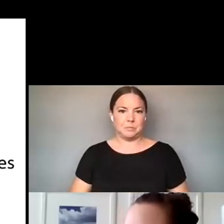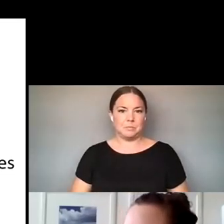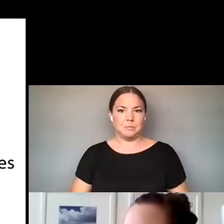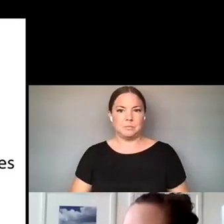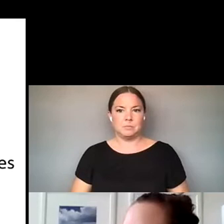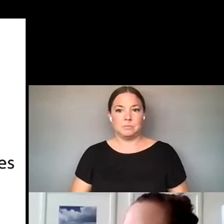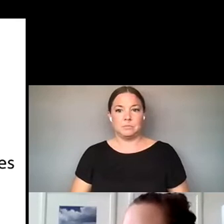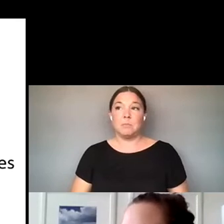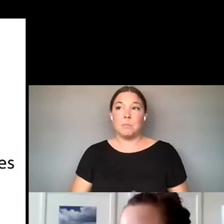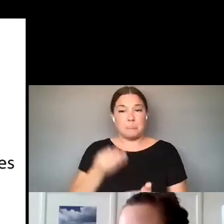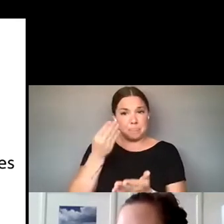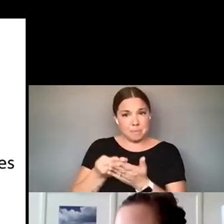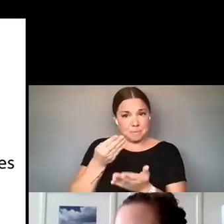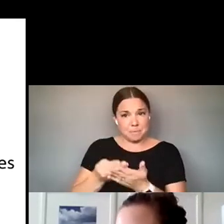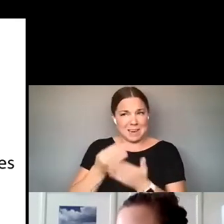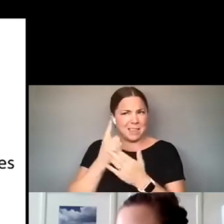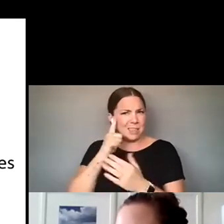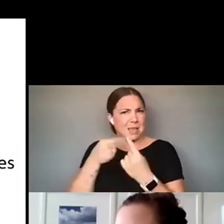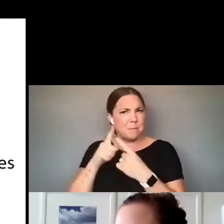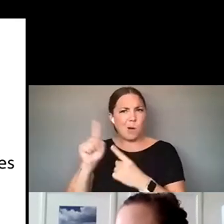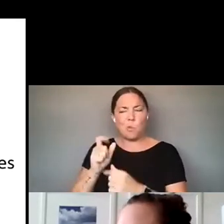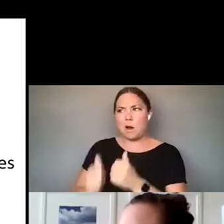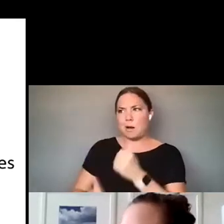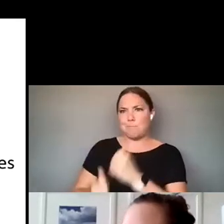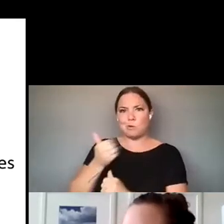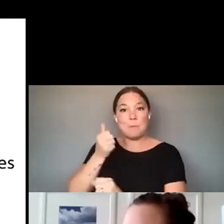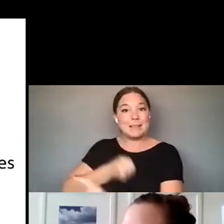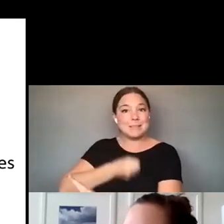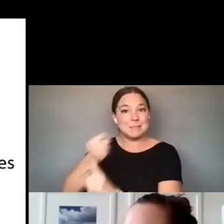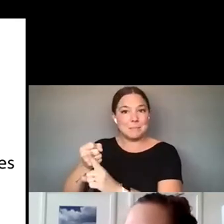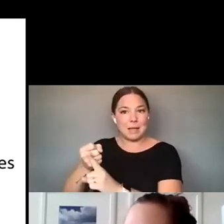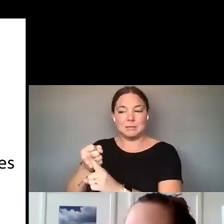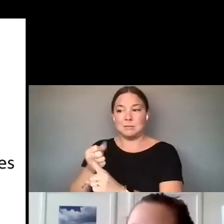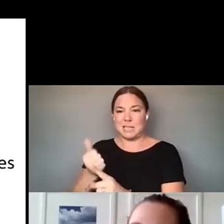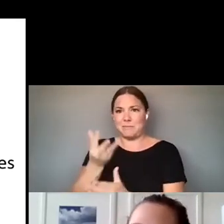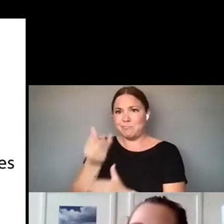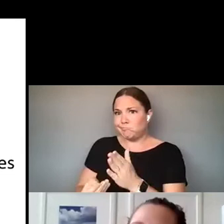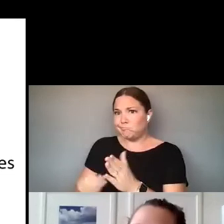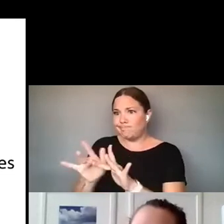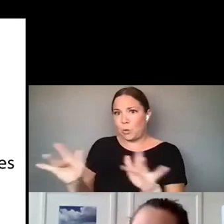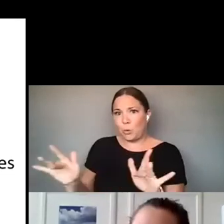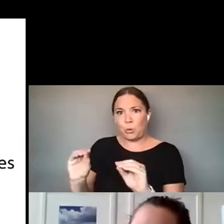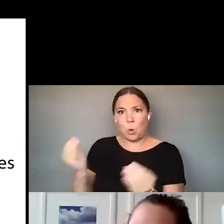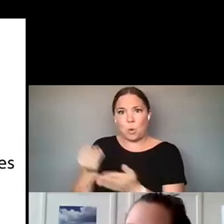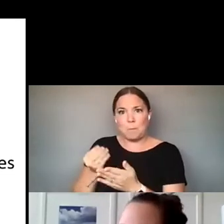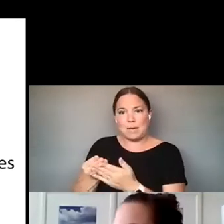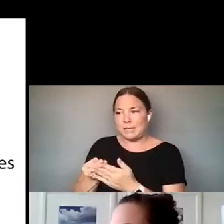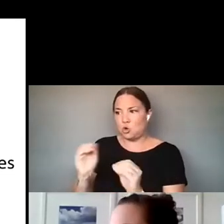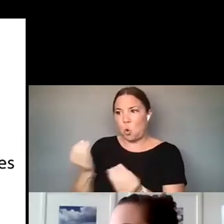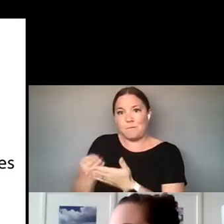the funds may make the most impact for your organization or fill a gap that is not currently being funded through other sources.